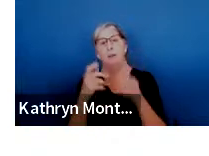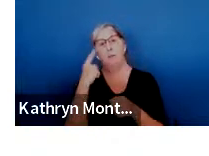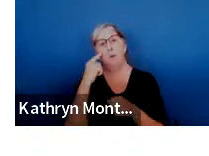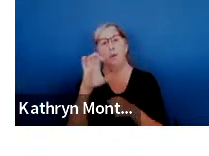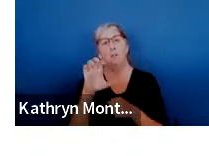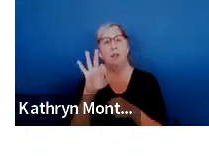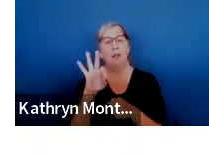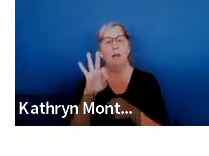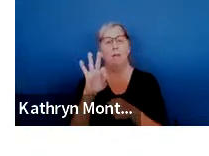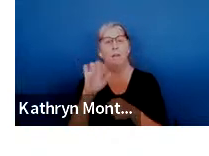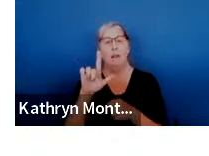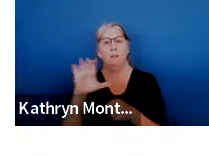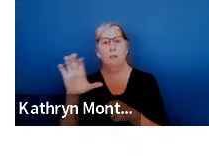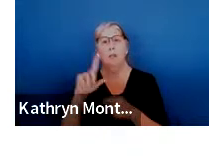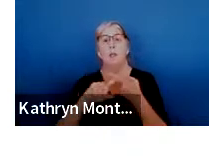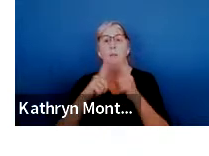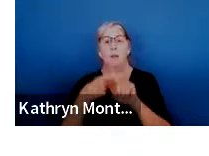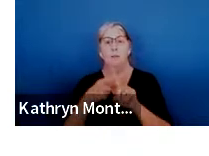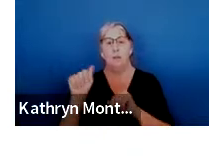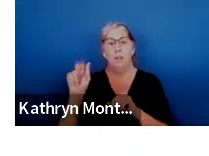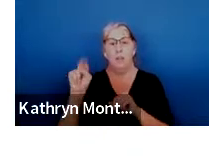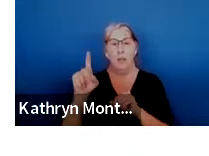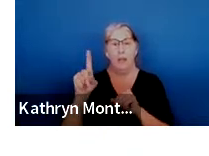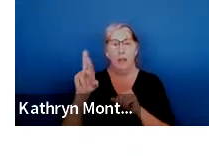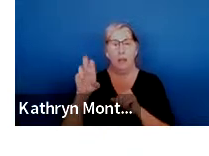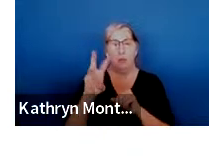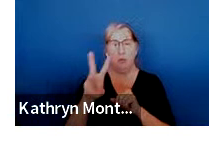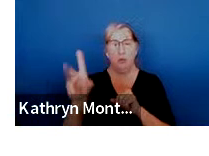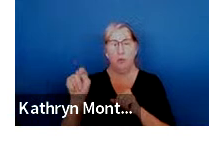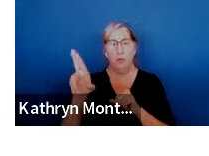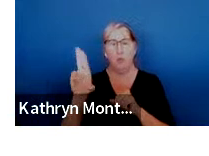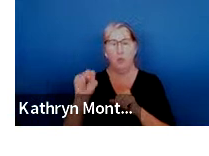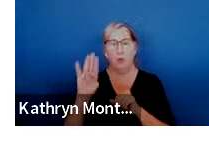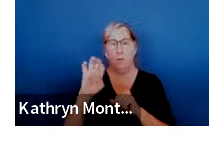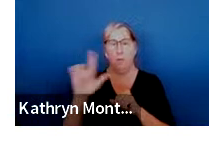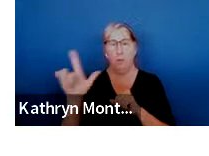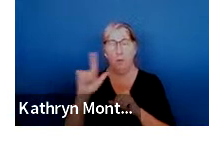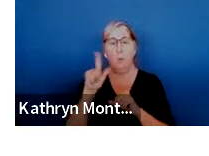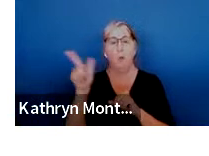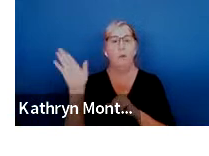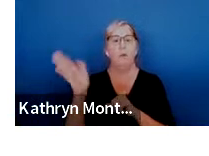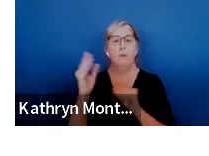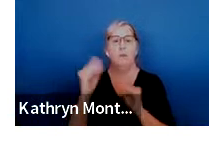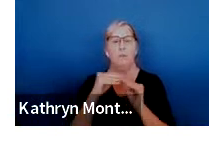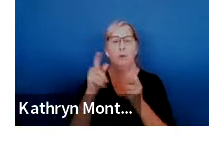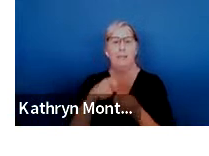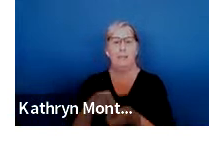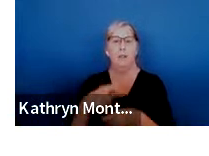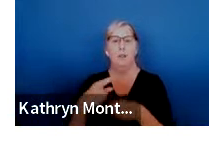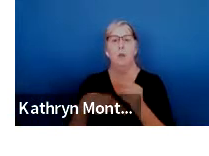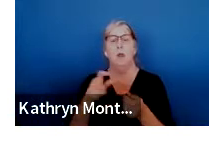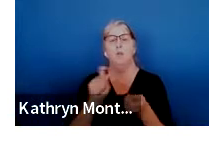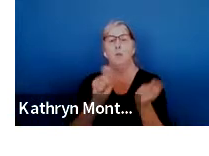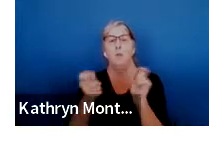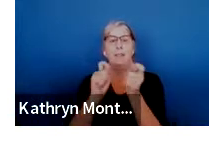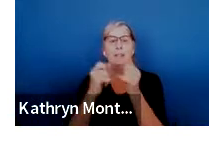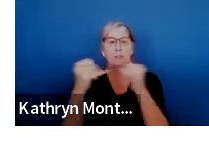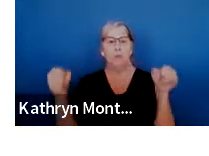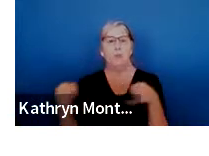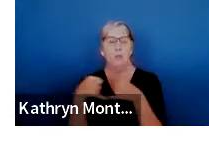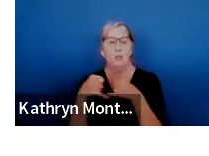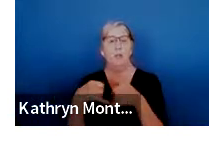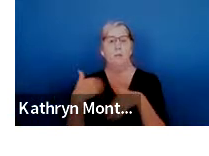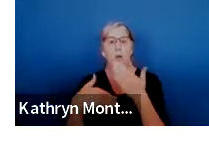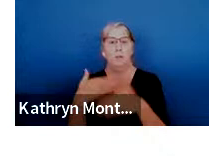Turnbull will be presenting more details on the redistricting process. Andrew